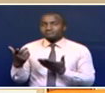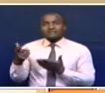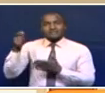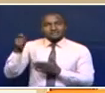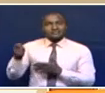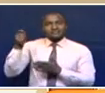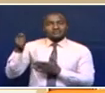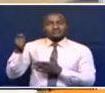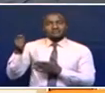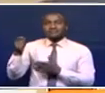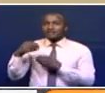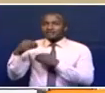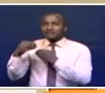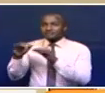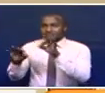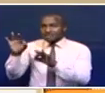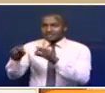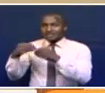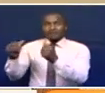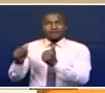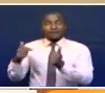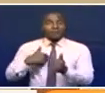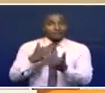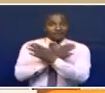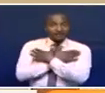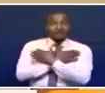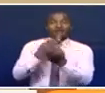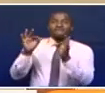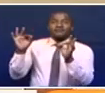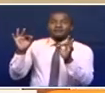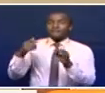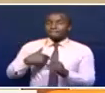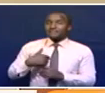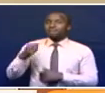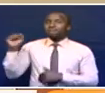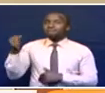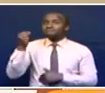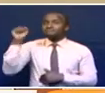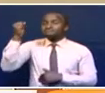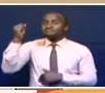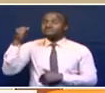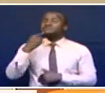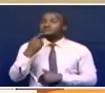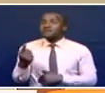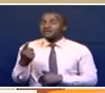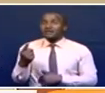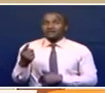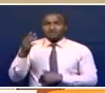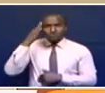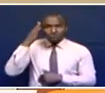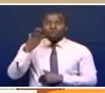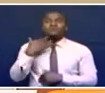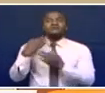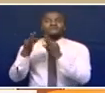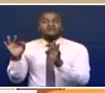justice. My friends are free, but I wasn't going out there to literally say, you know, I want them free. I